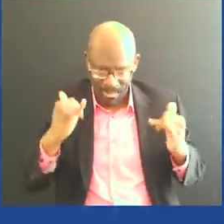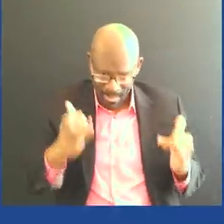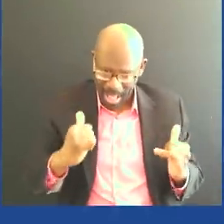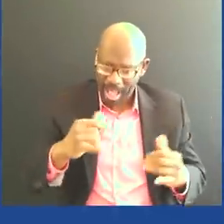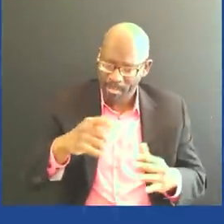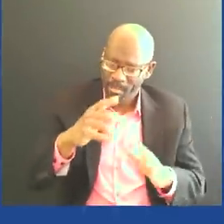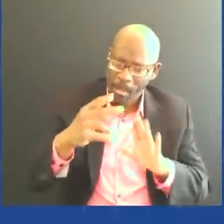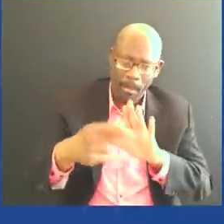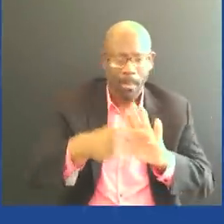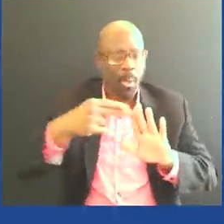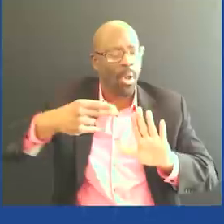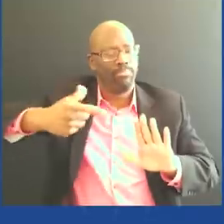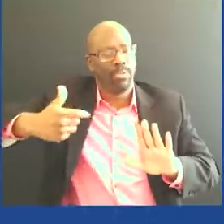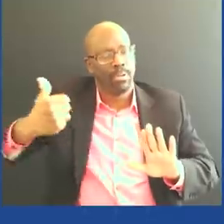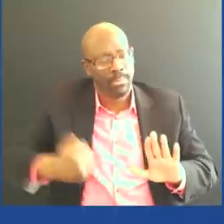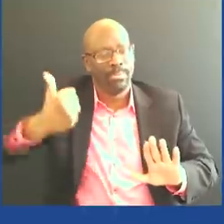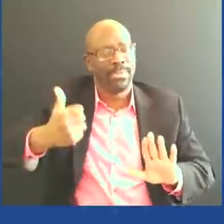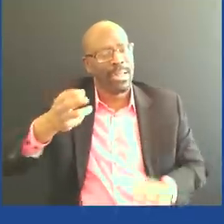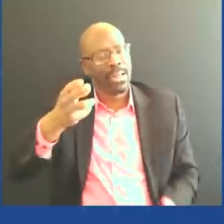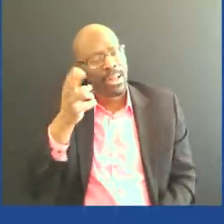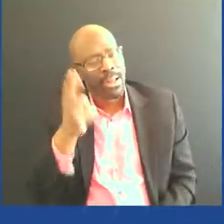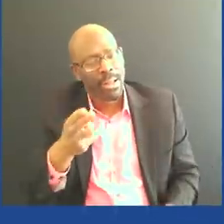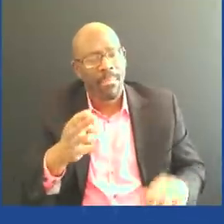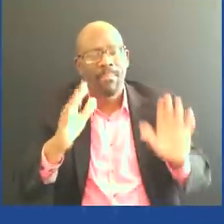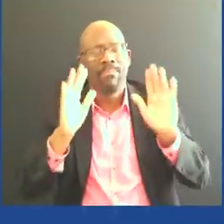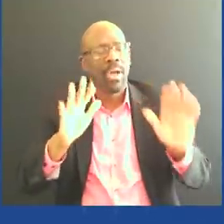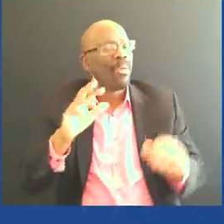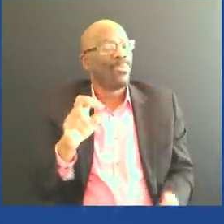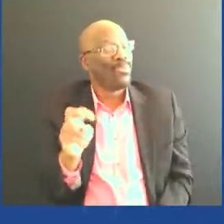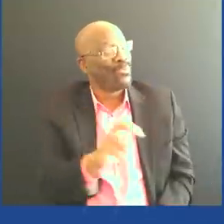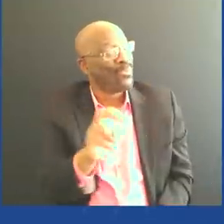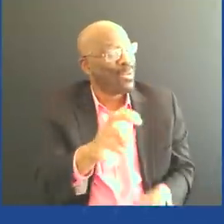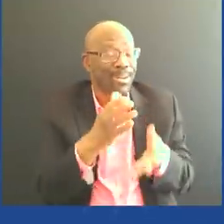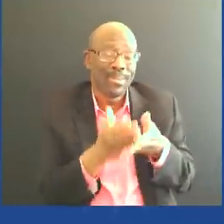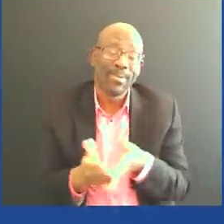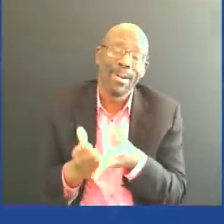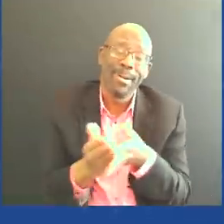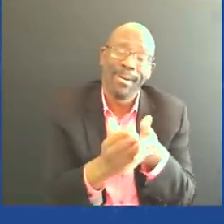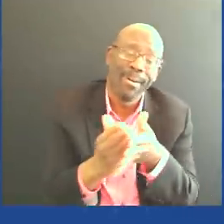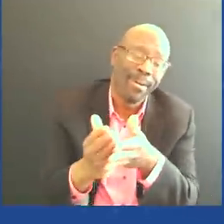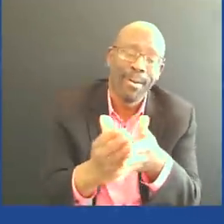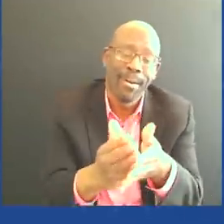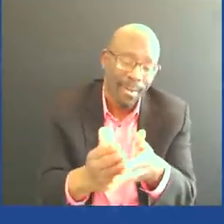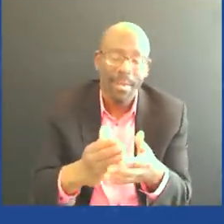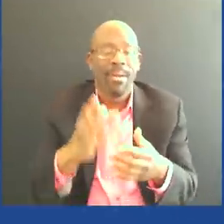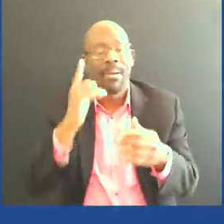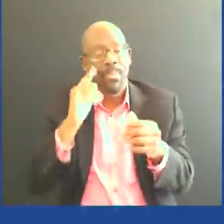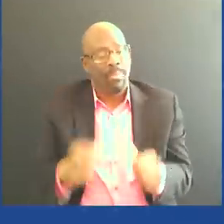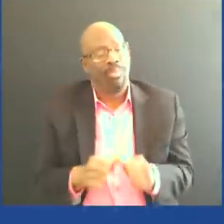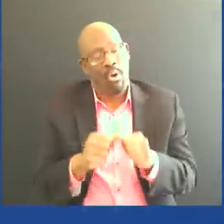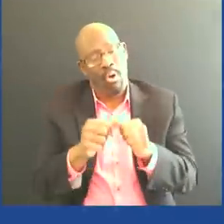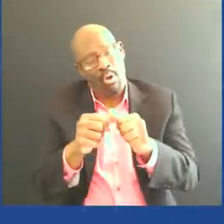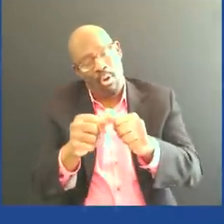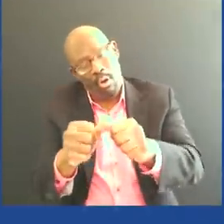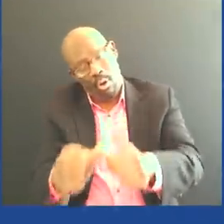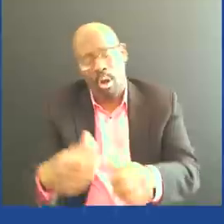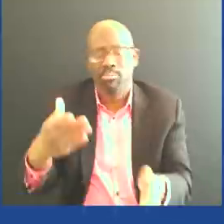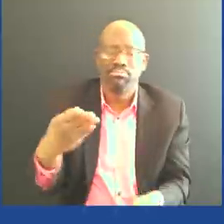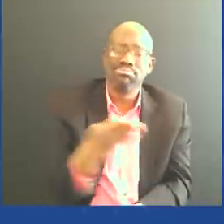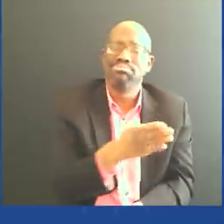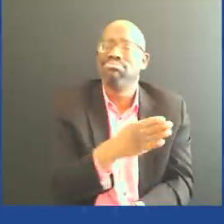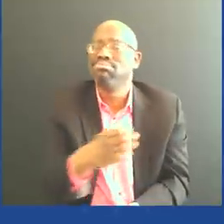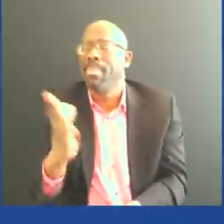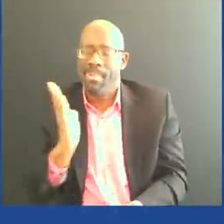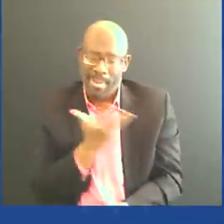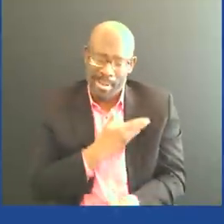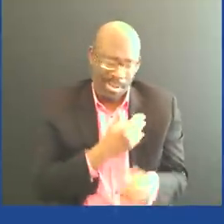the ship's long and faithful service to our country. We may not know what's to come, but